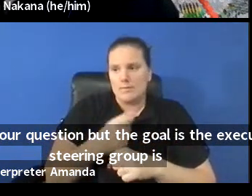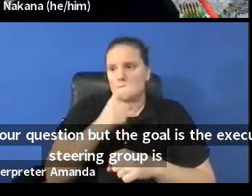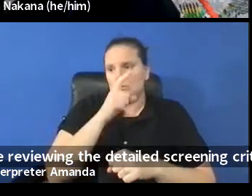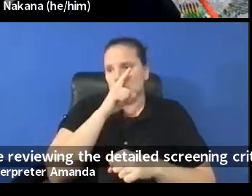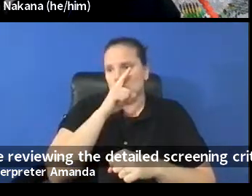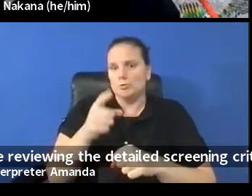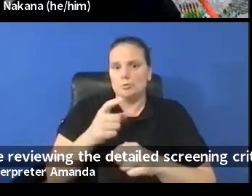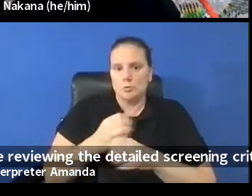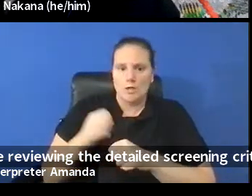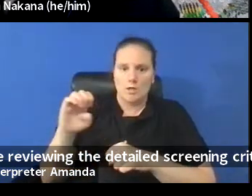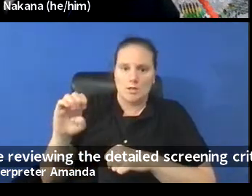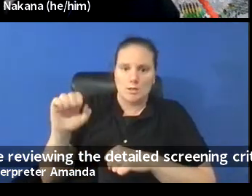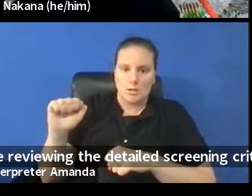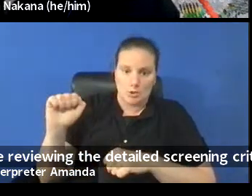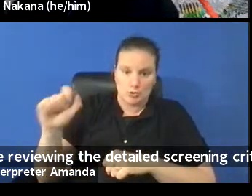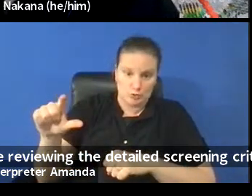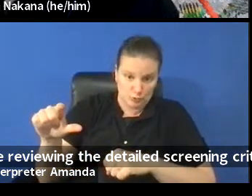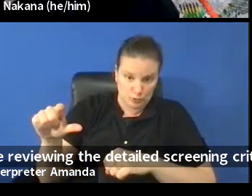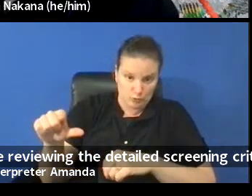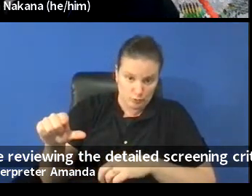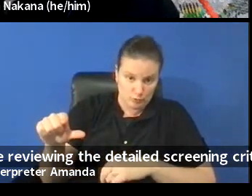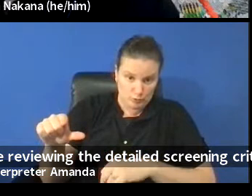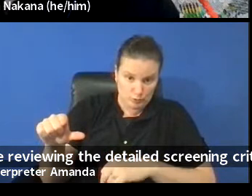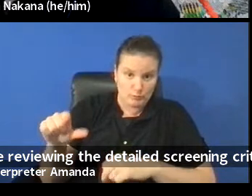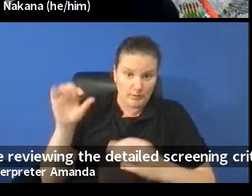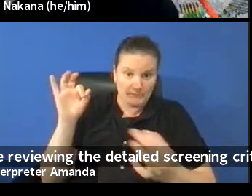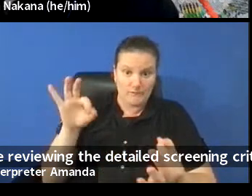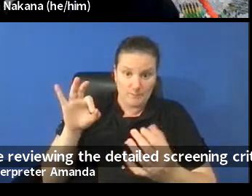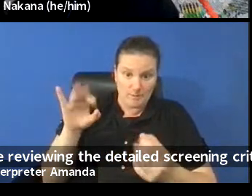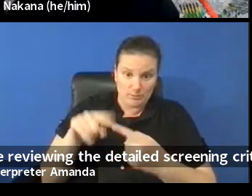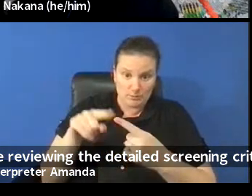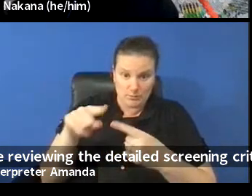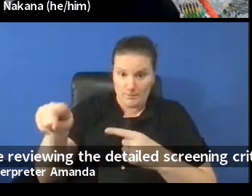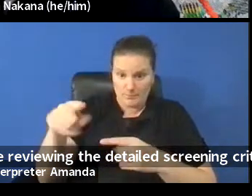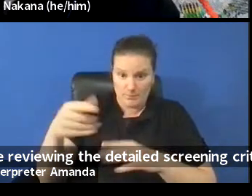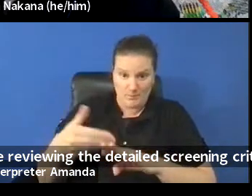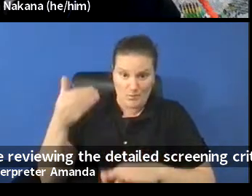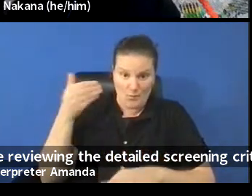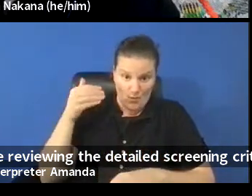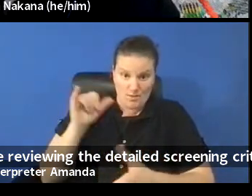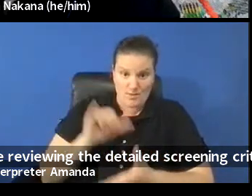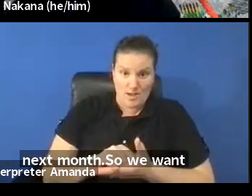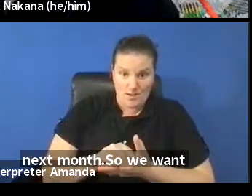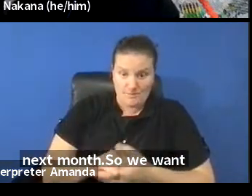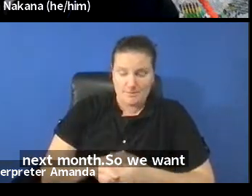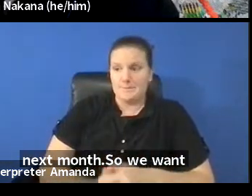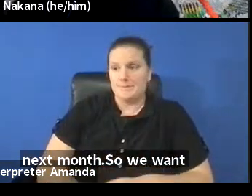the EAG's feedback to them before that.